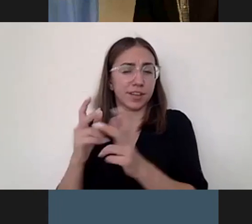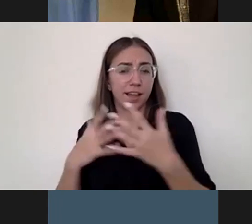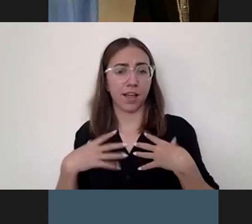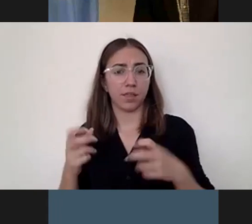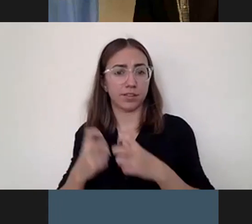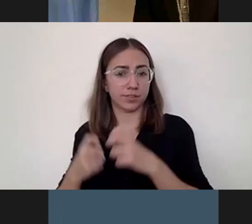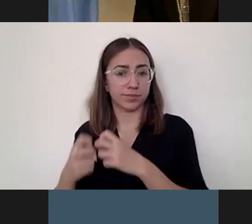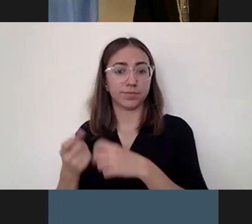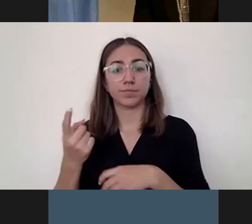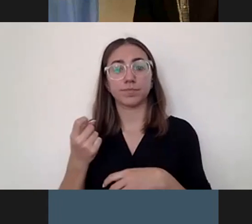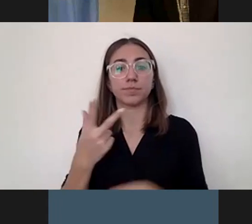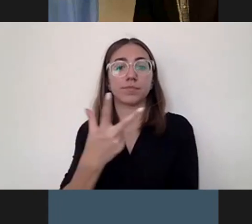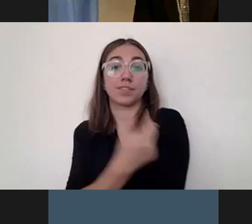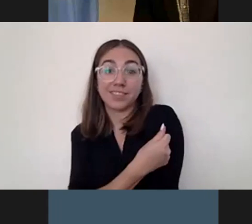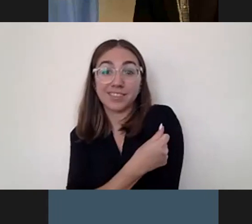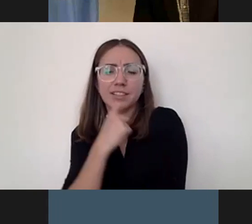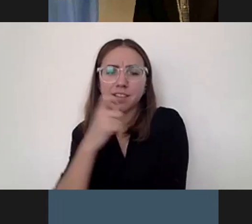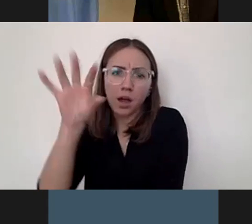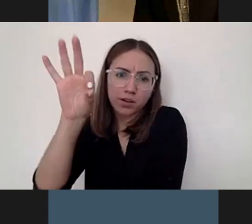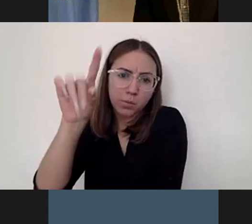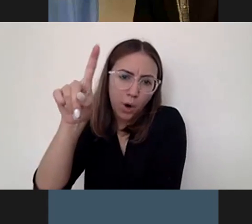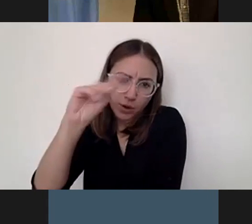100%, unfortunately.